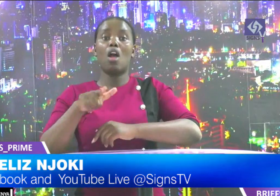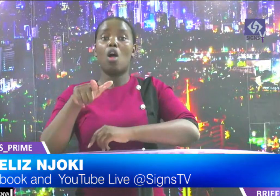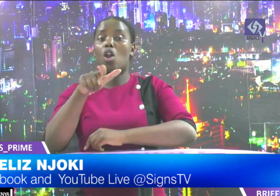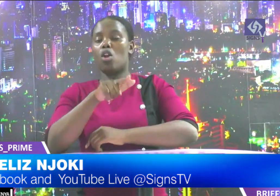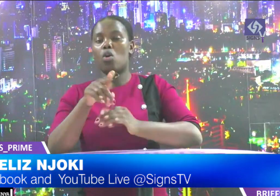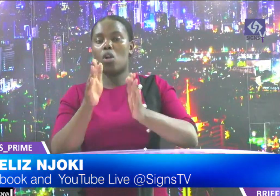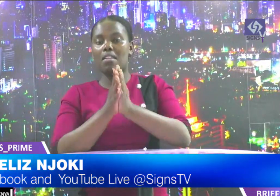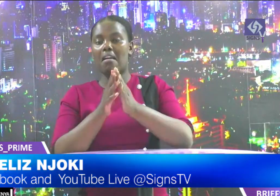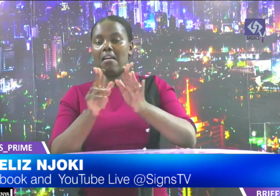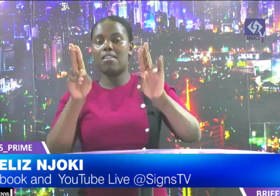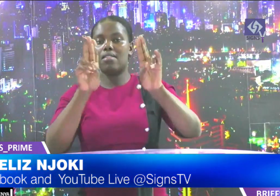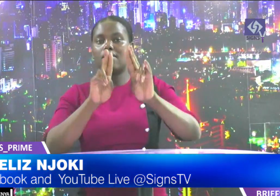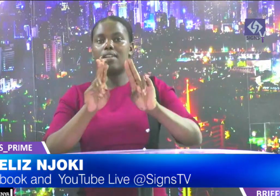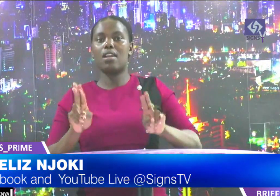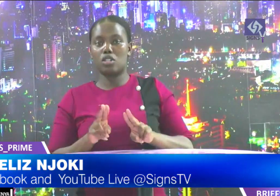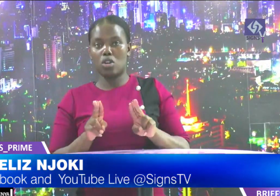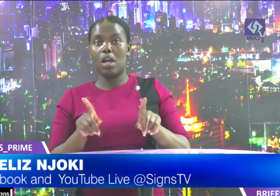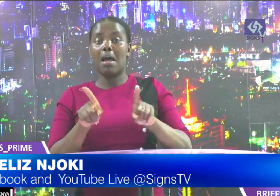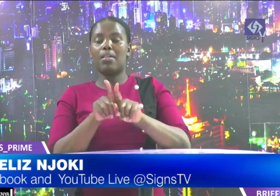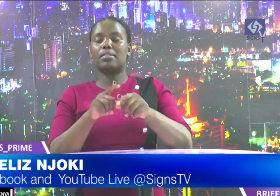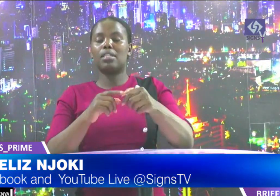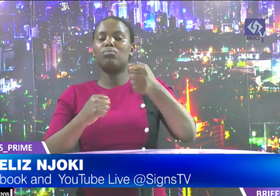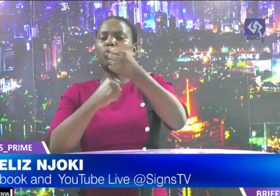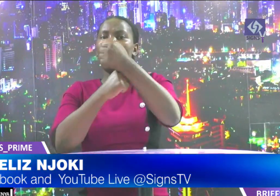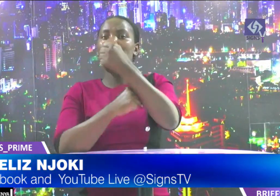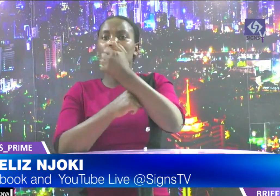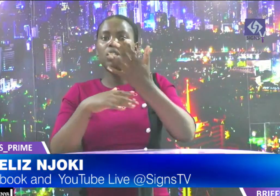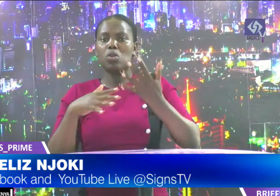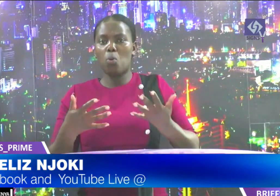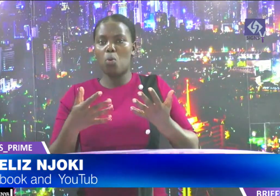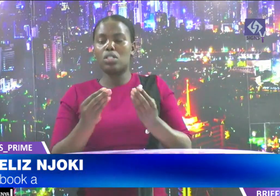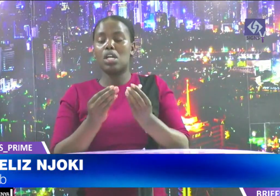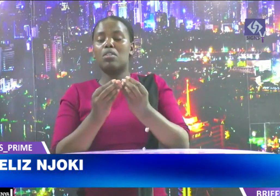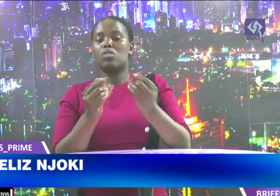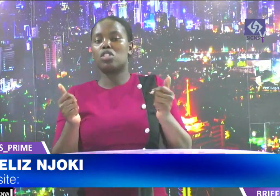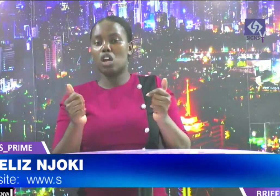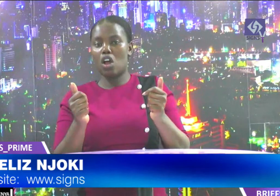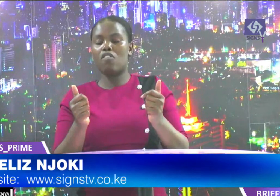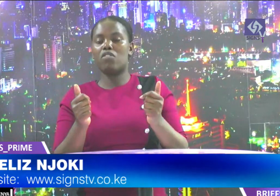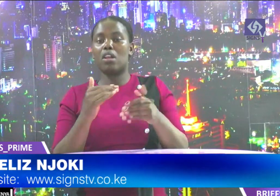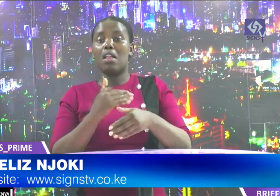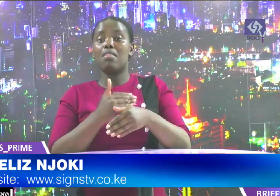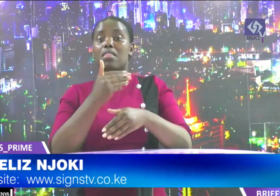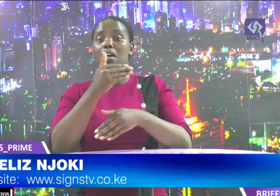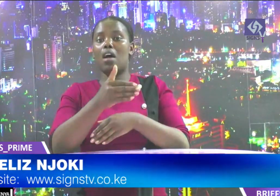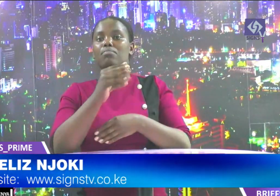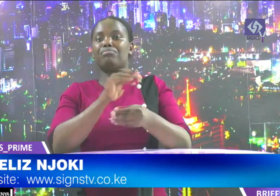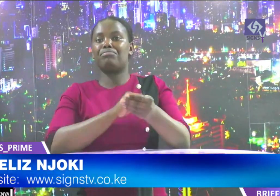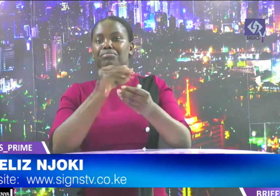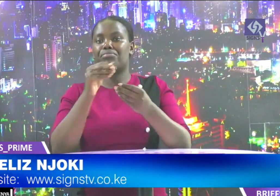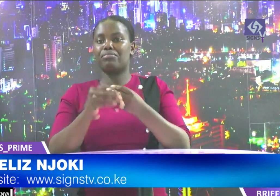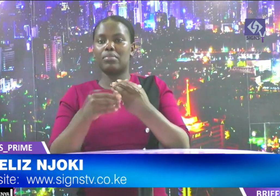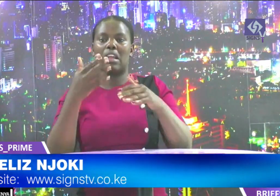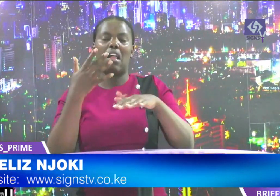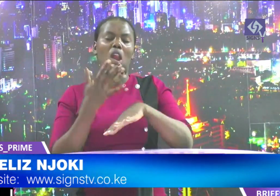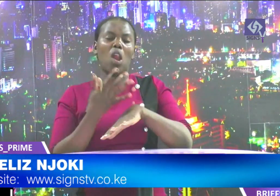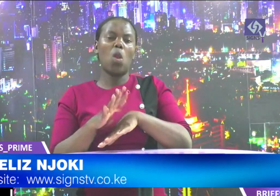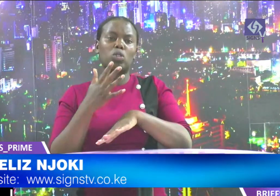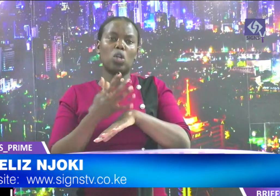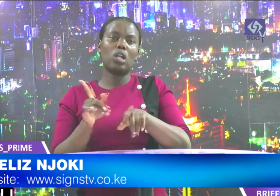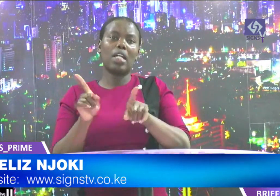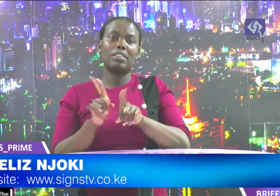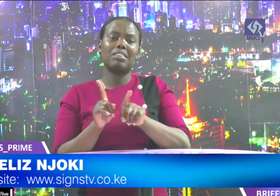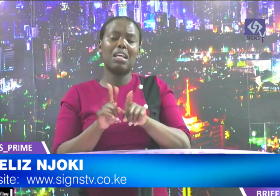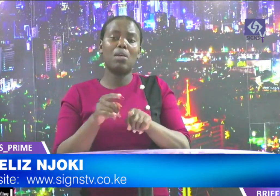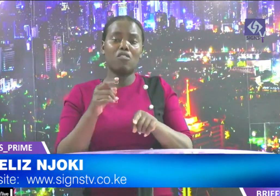produce before they sell locally and internationally, and that will also assist in